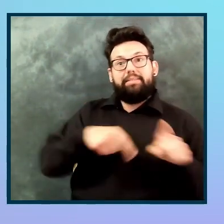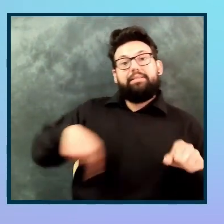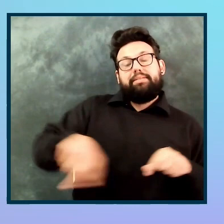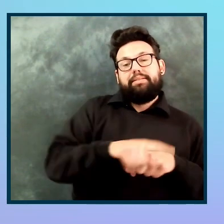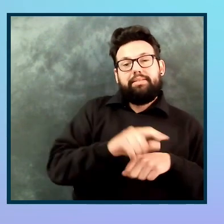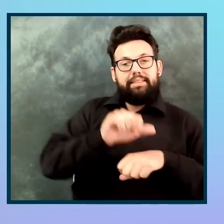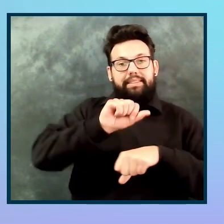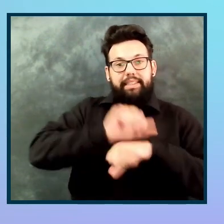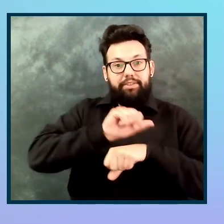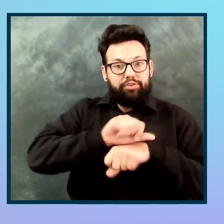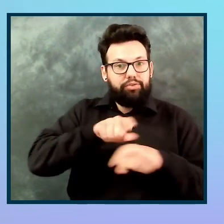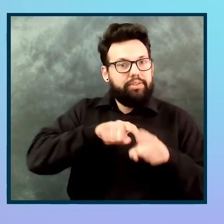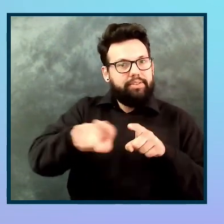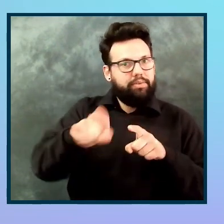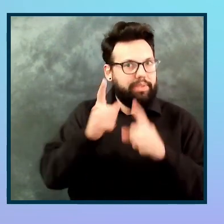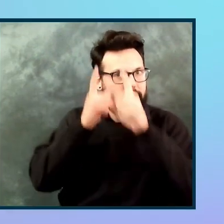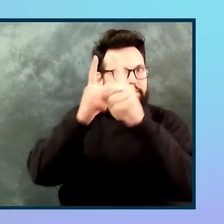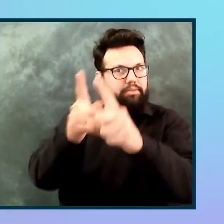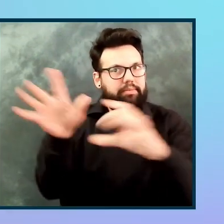sure we get done.